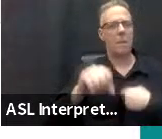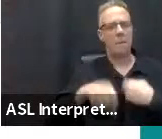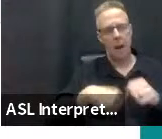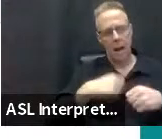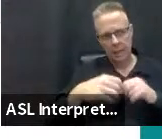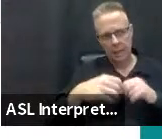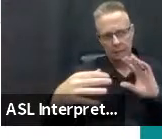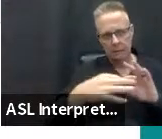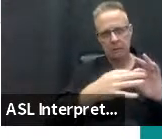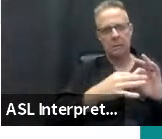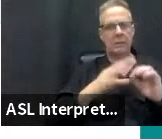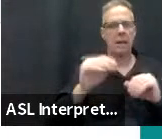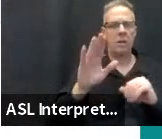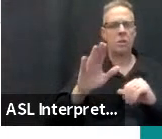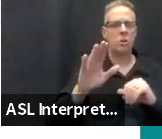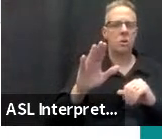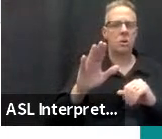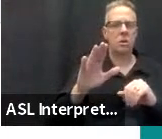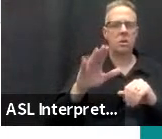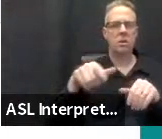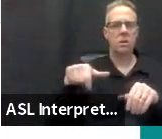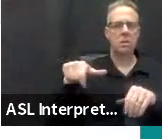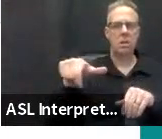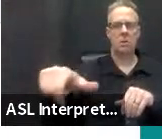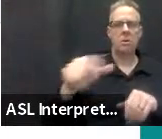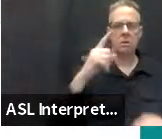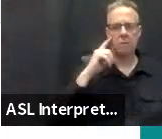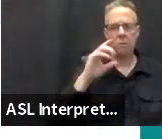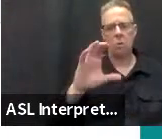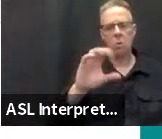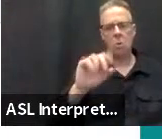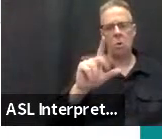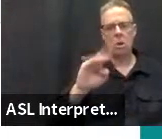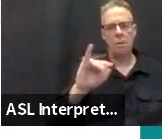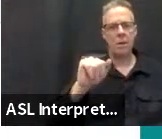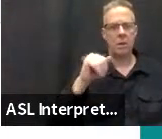and sidewalks on Columbia Street.